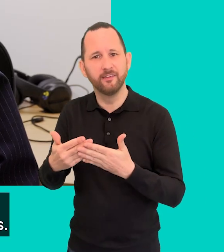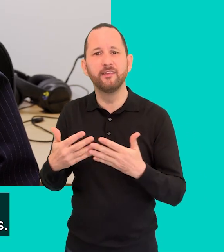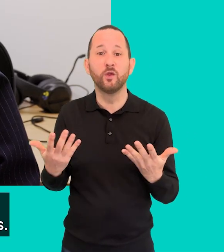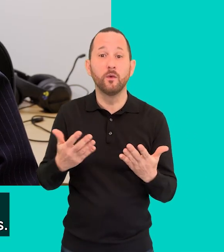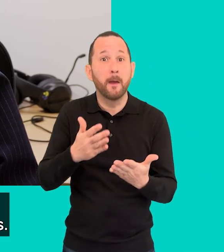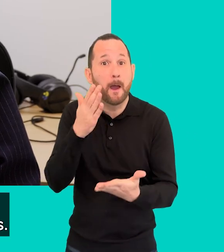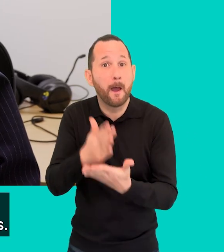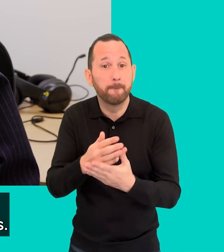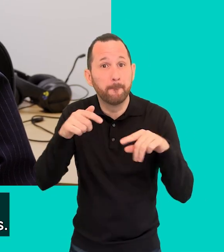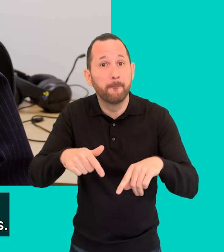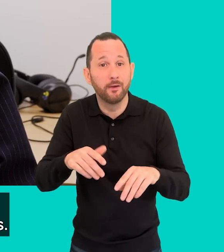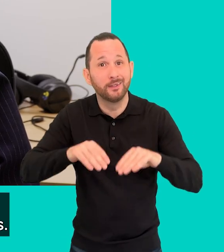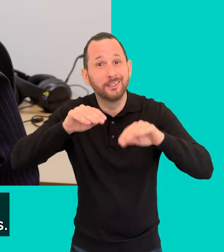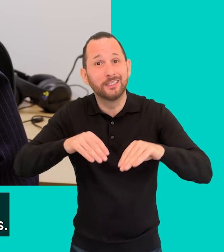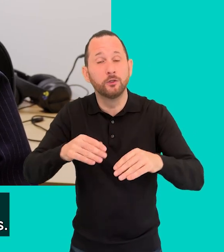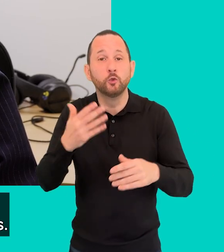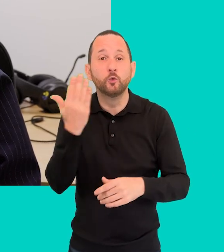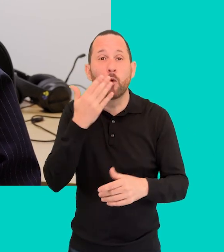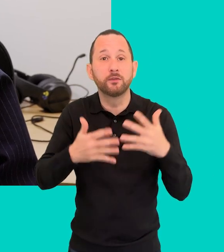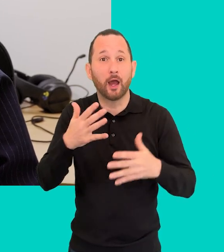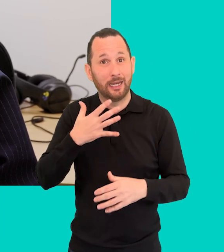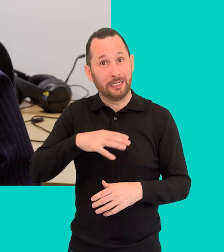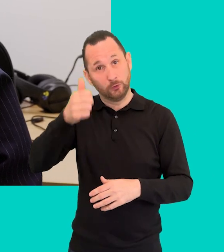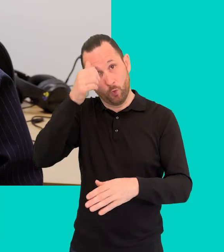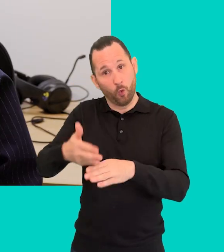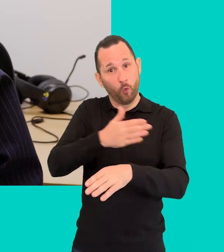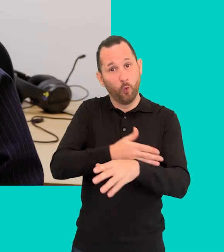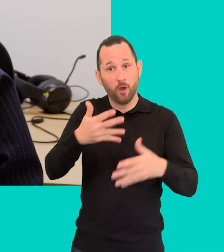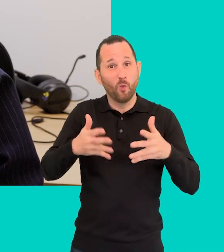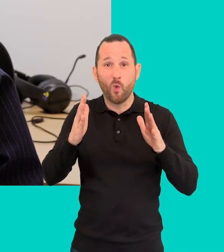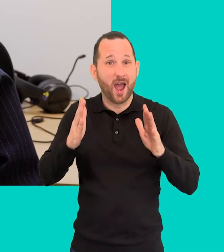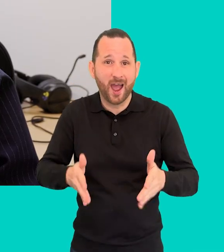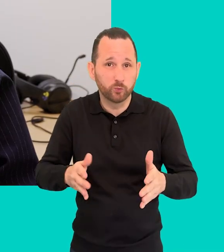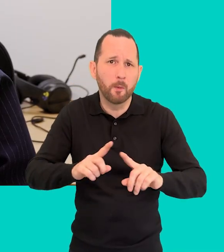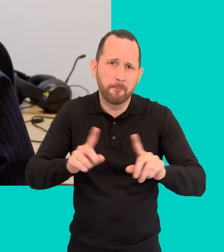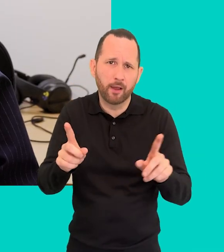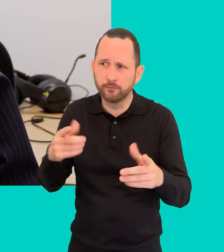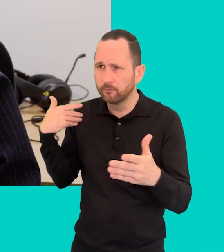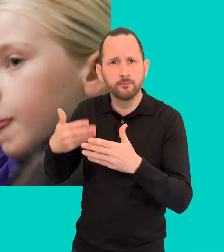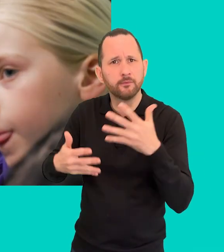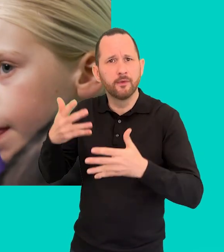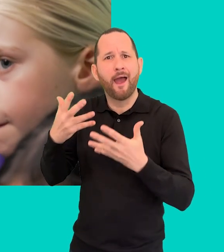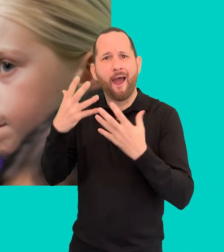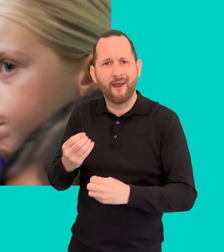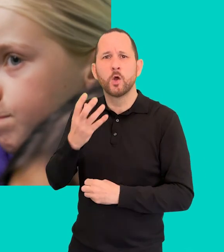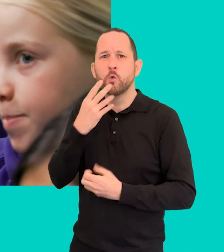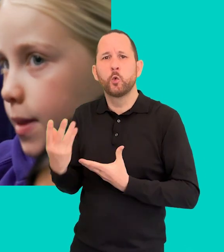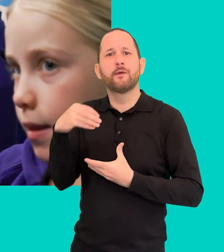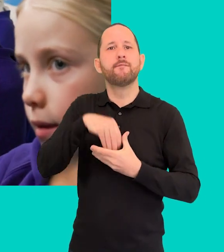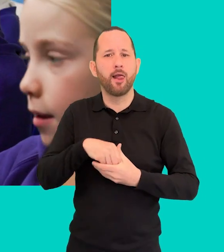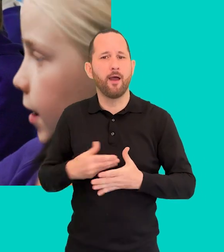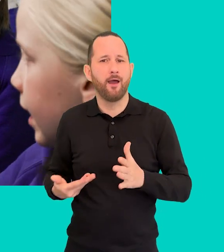but I don't necessarily need to have that to use School of Science. I could do it with very minimal knowledge. Teaching